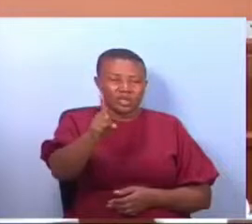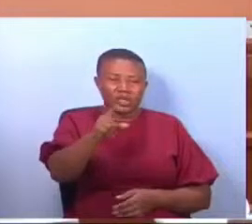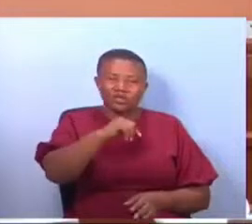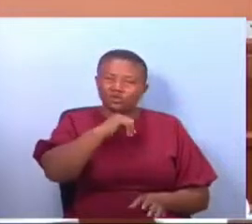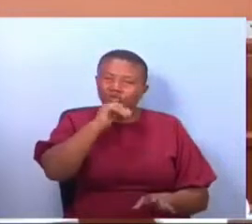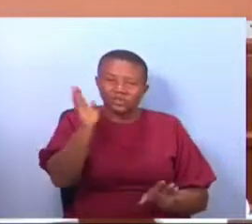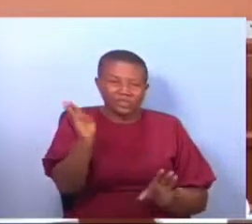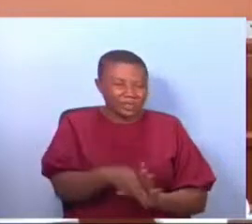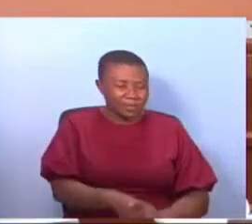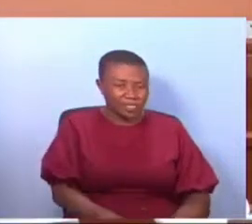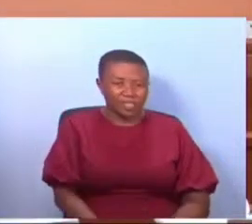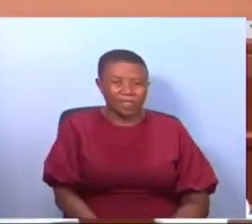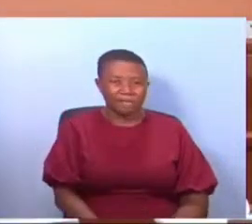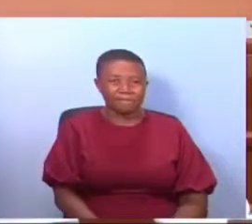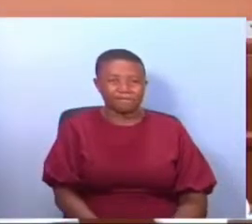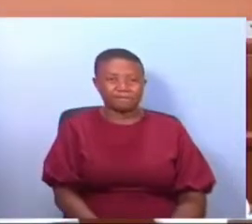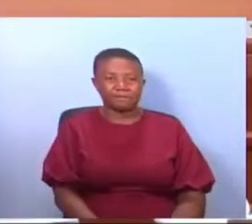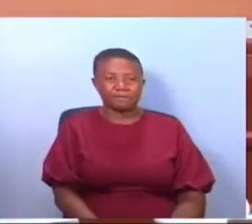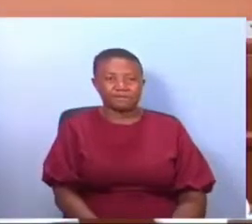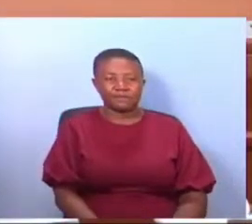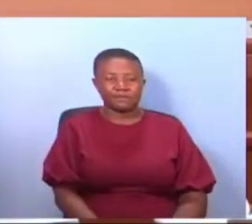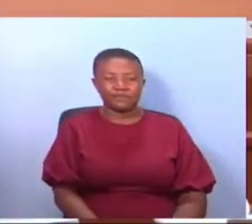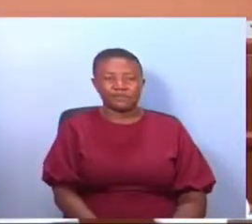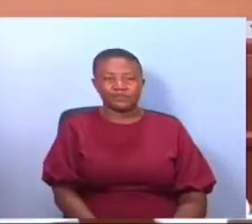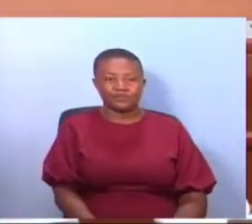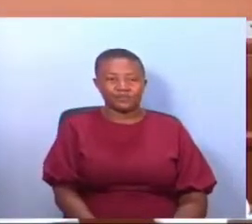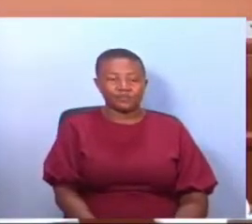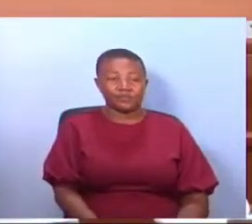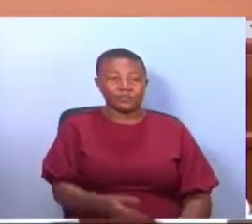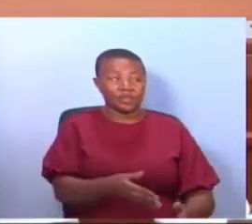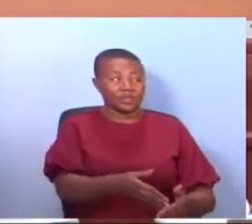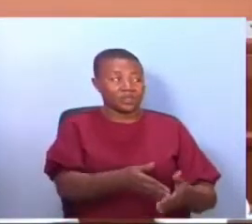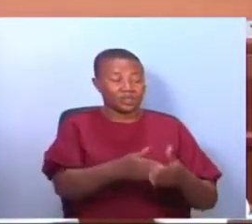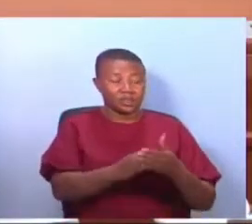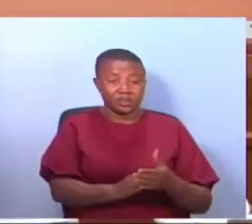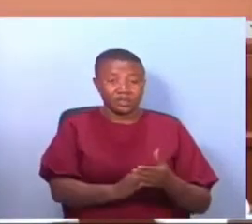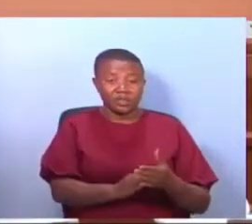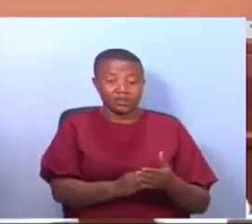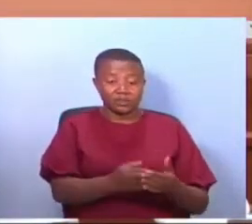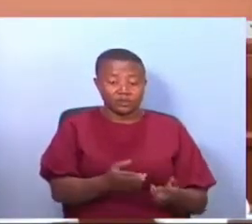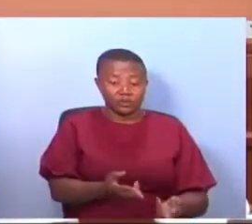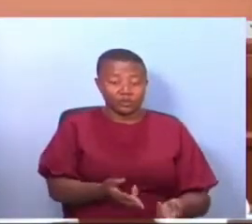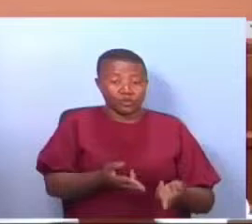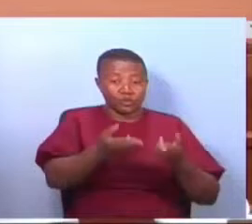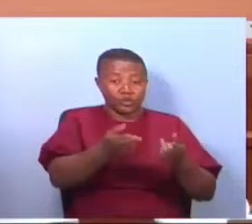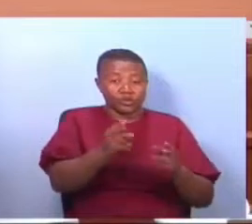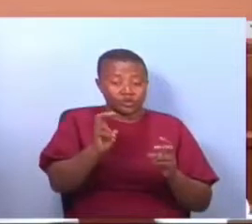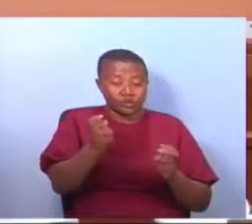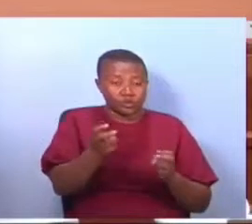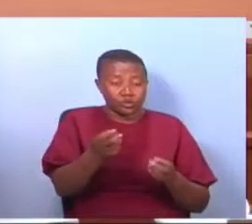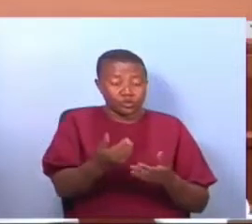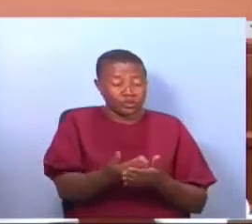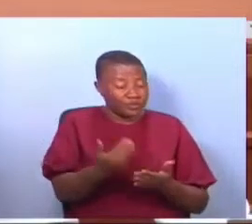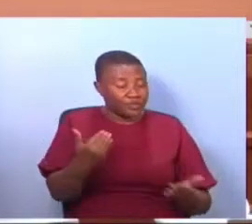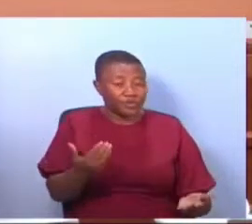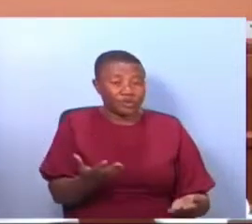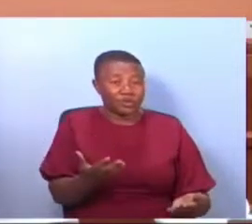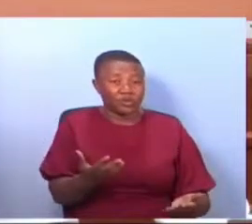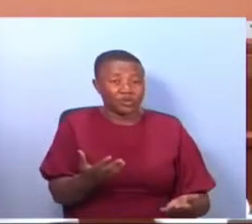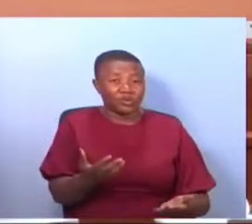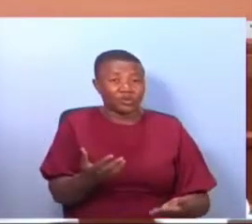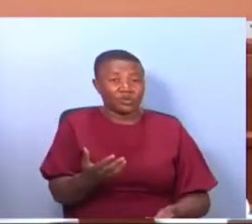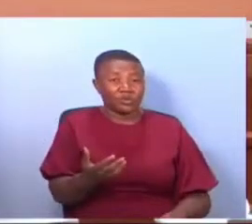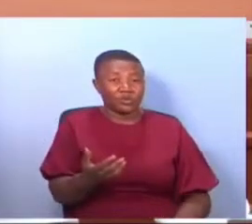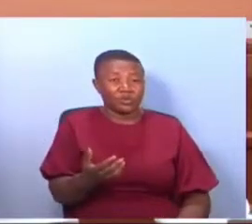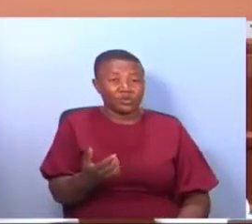records. Check the records. And the leader raised it. Before the leader raised it, we did all the checks. Speaker, I